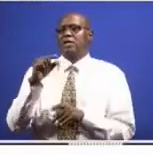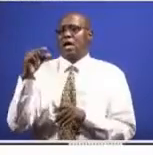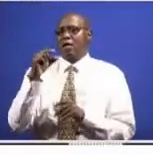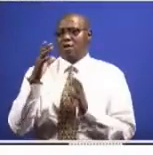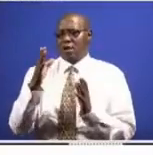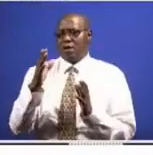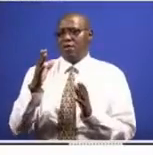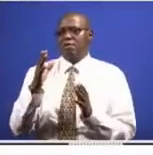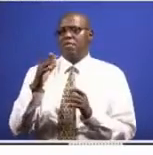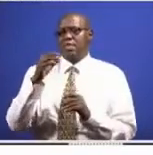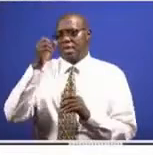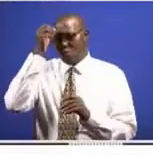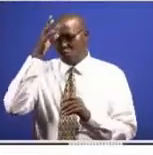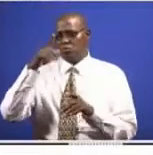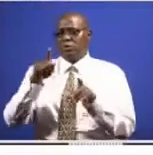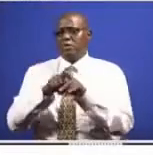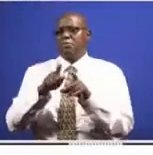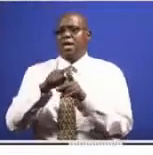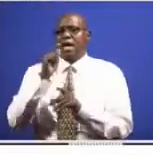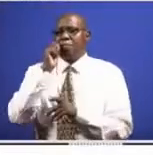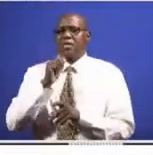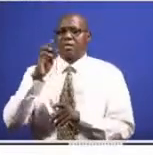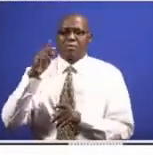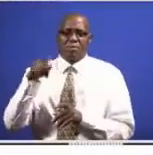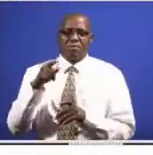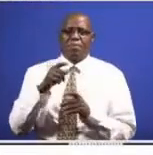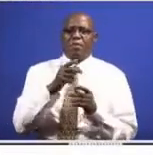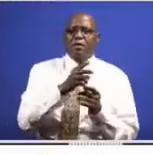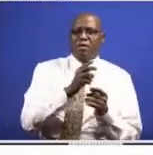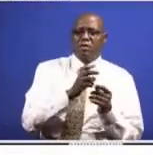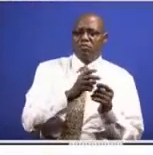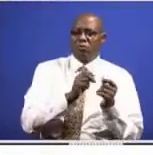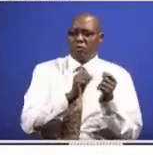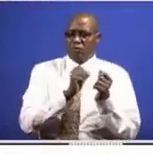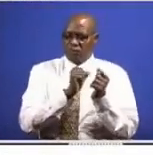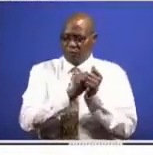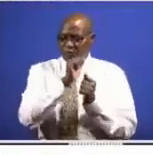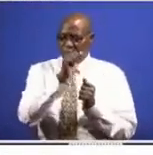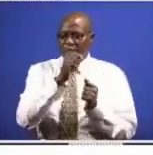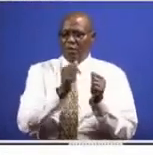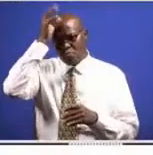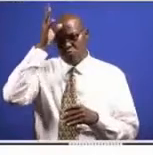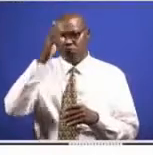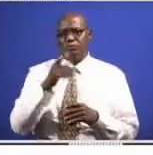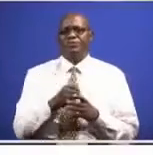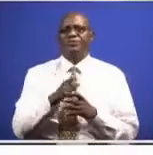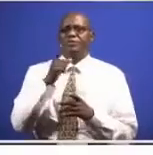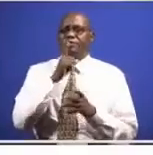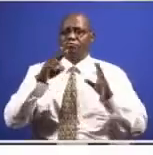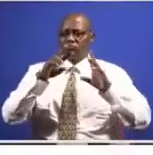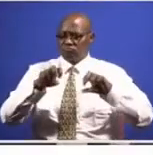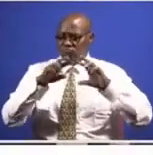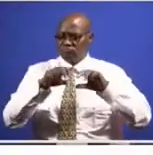1.4 billion shillings questionably accumulated by former Kiambu Governor Ferdinand Waititu in his capacity as Kiambu